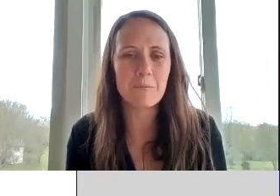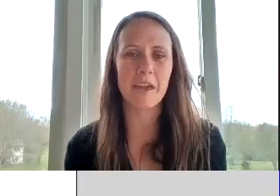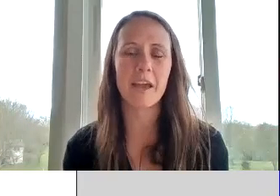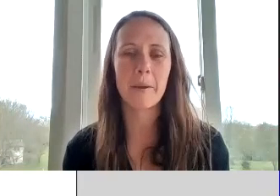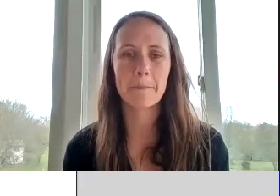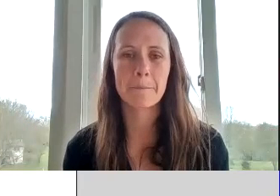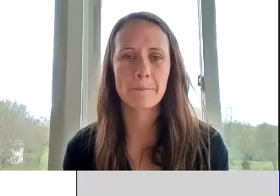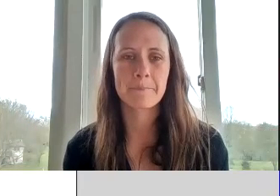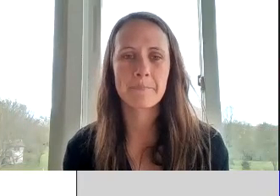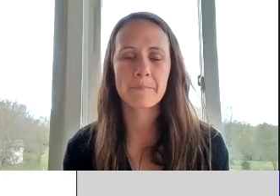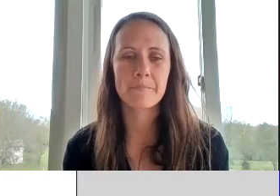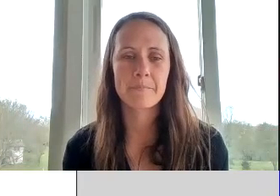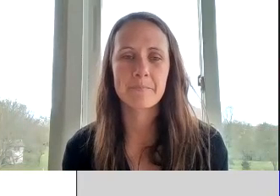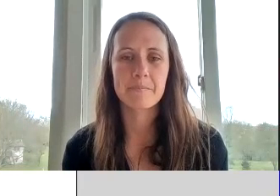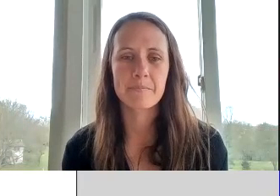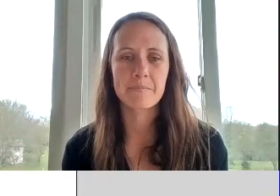dog sleeping?